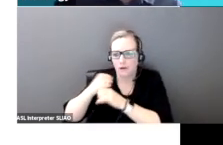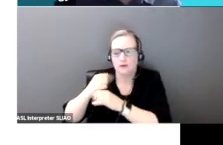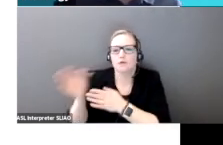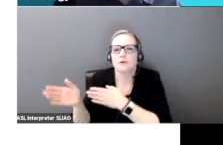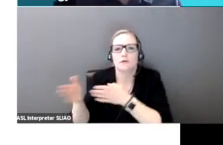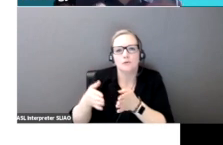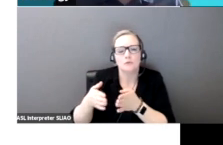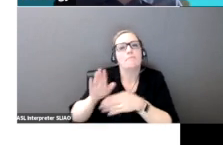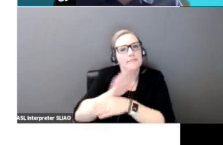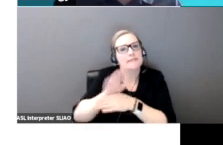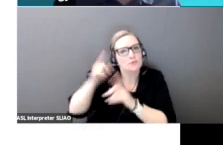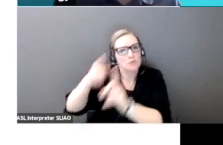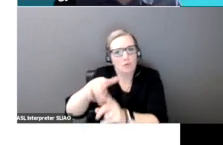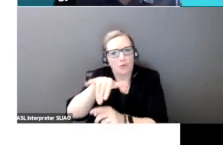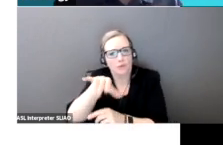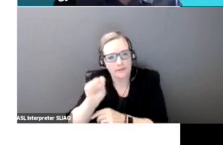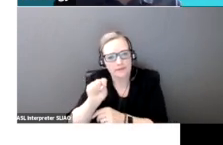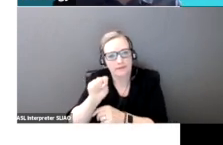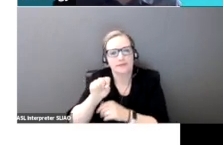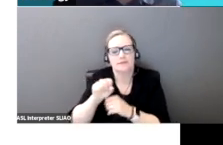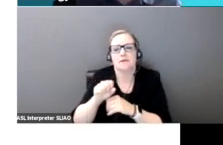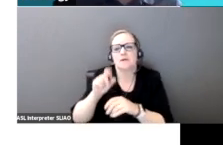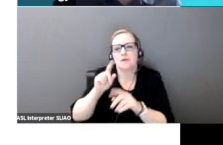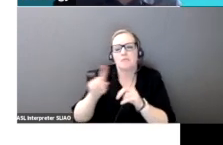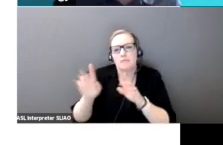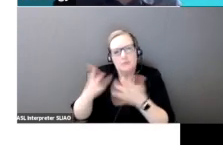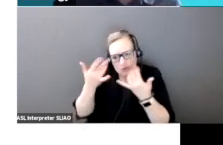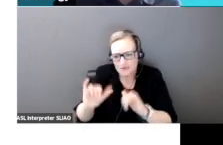business goal or a business asset for you without